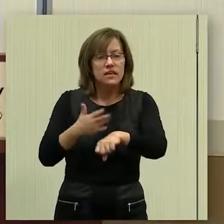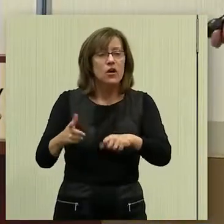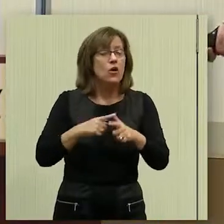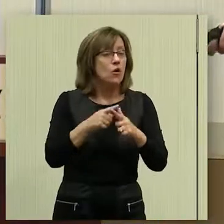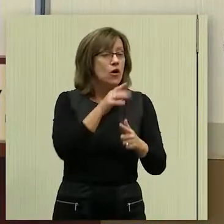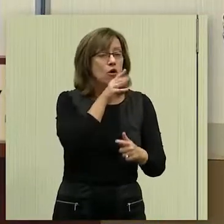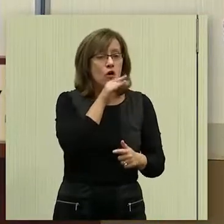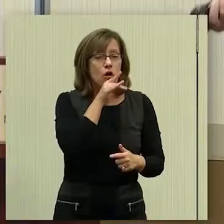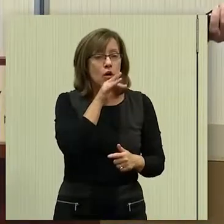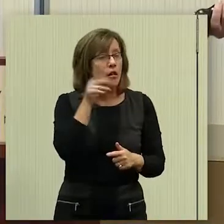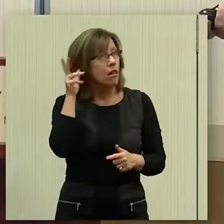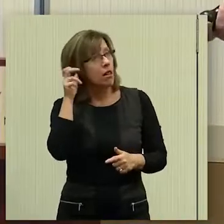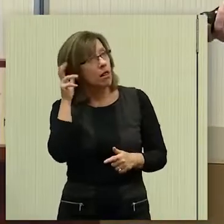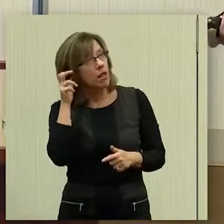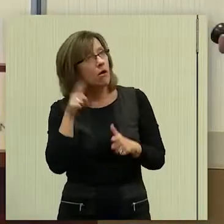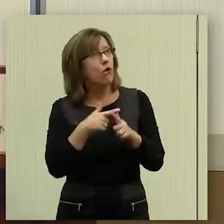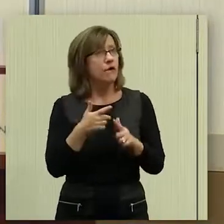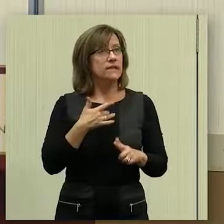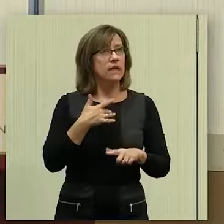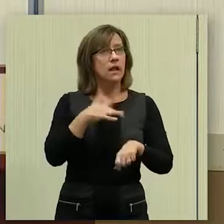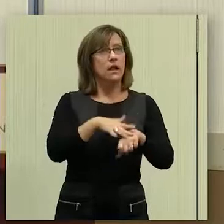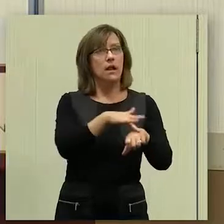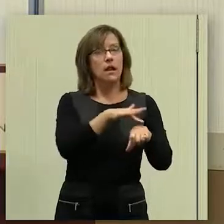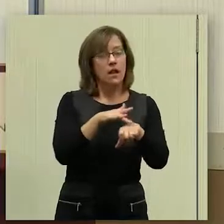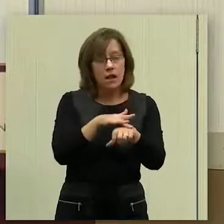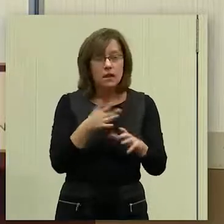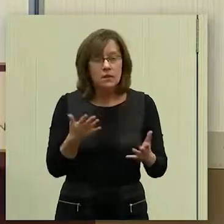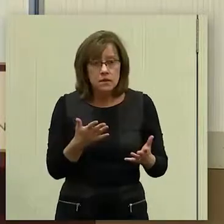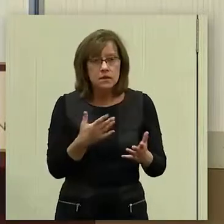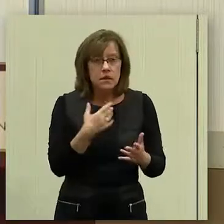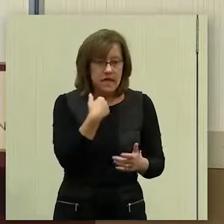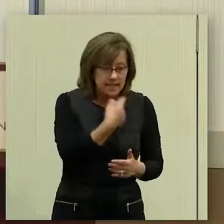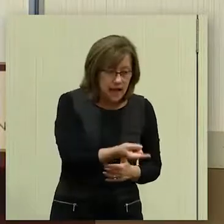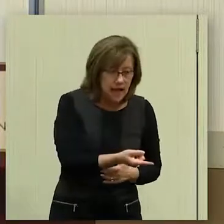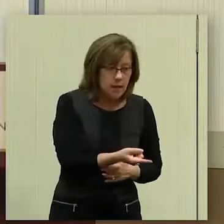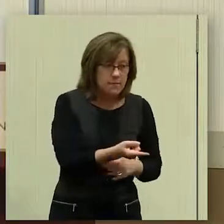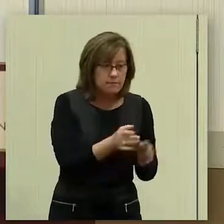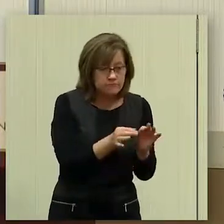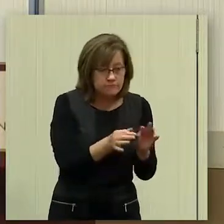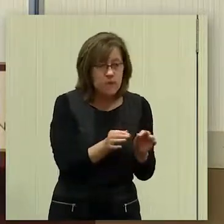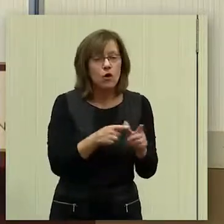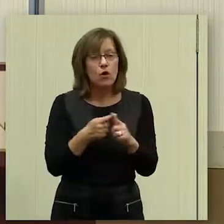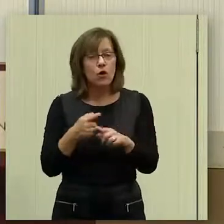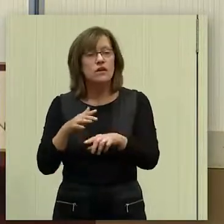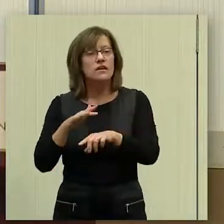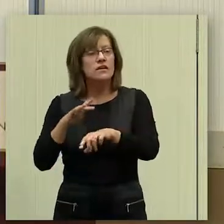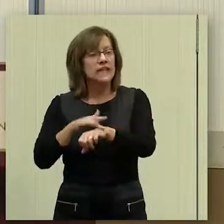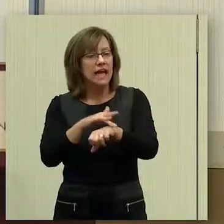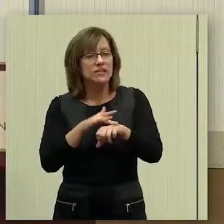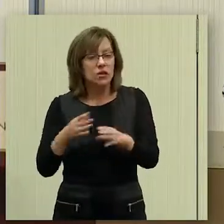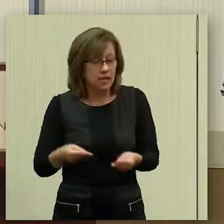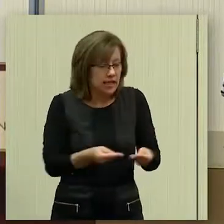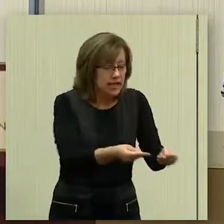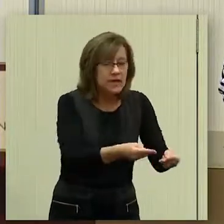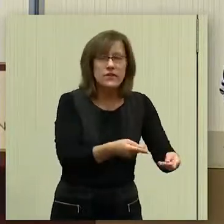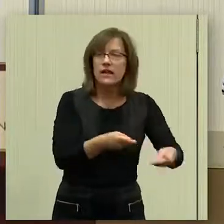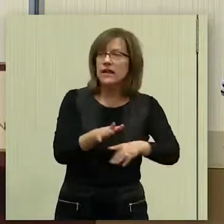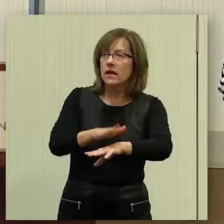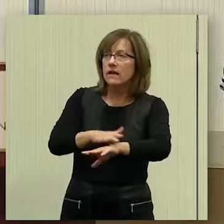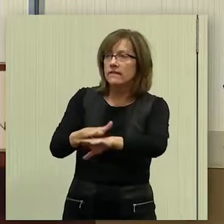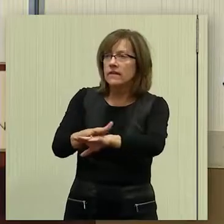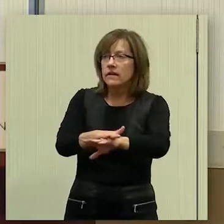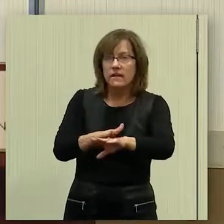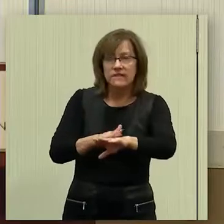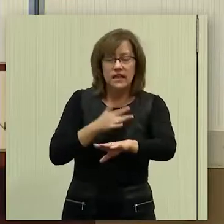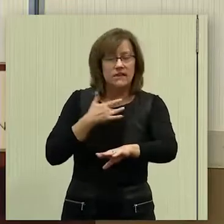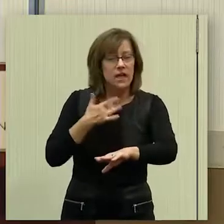Okay, so we might orally tell them what those choices are, say them to them, or have things tactily so they can feel what the different, something that represents,